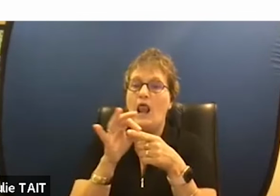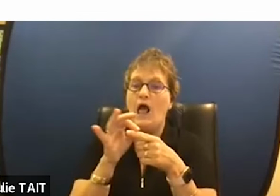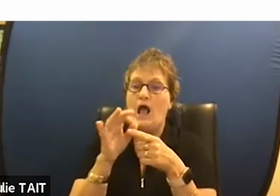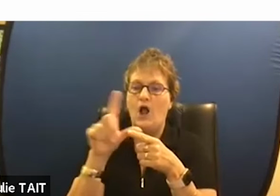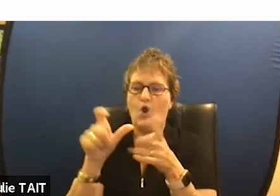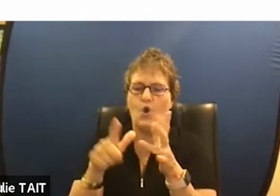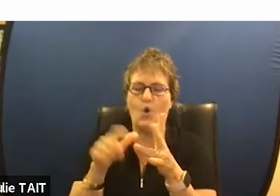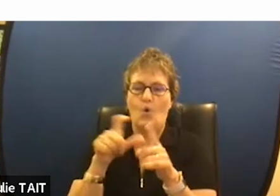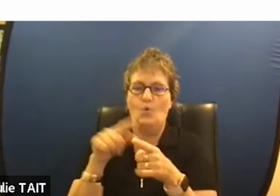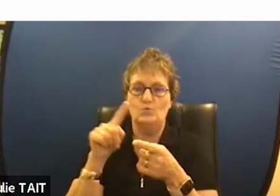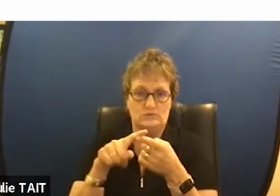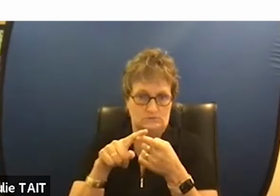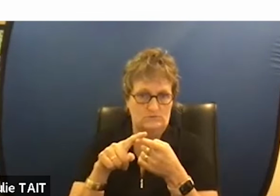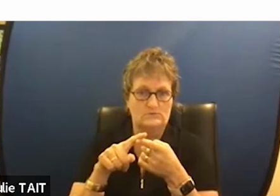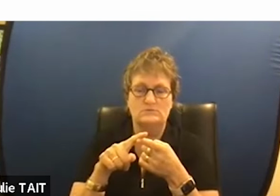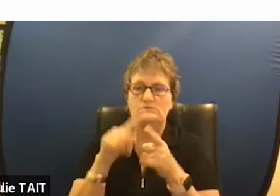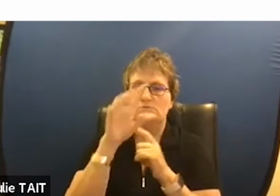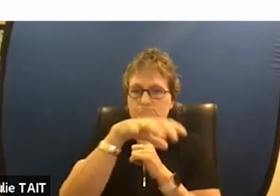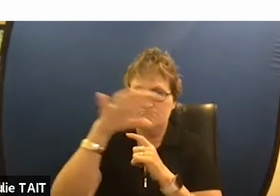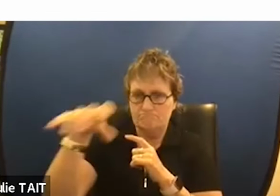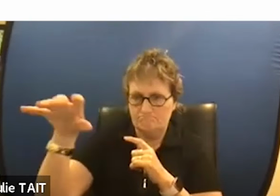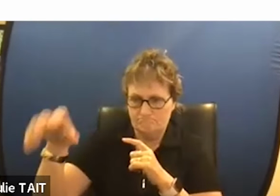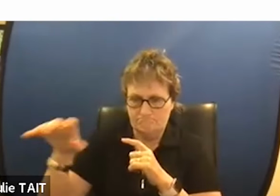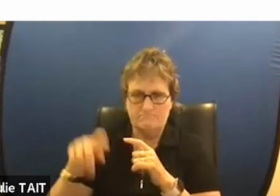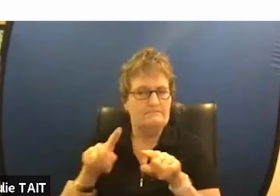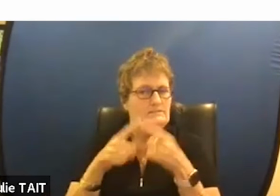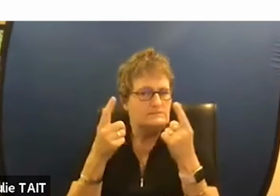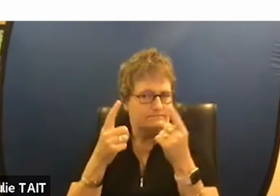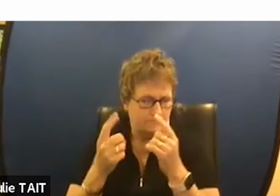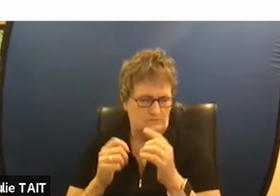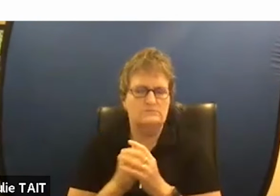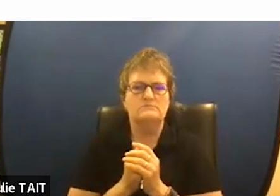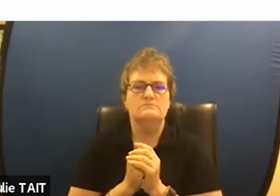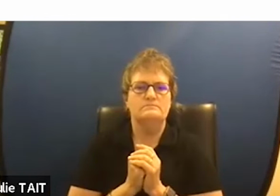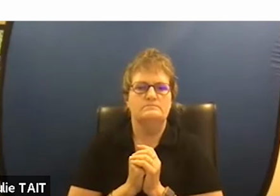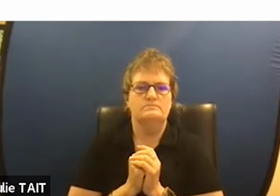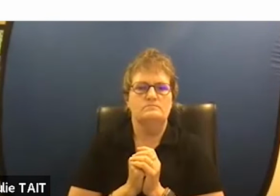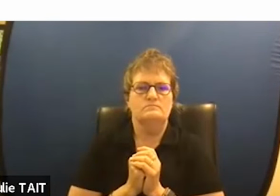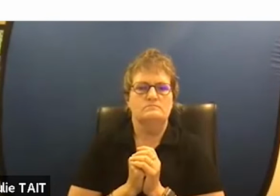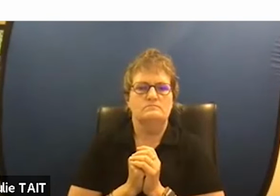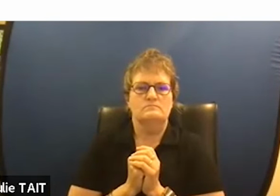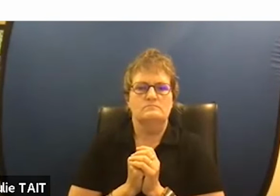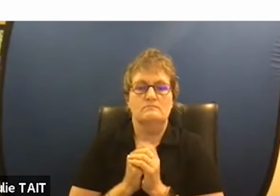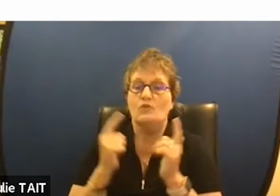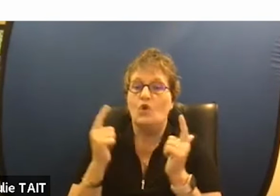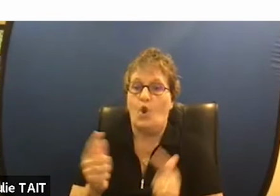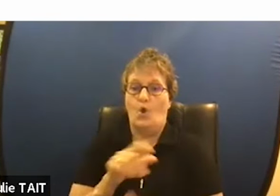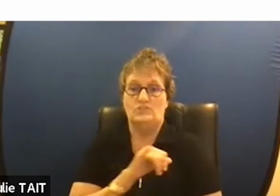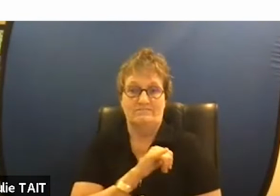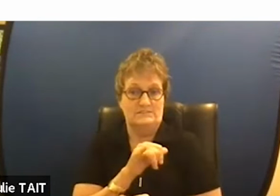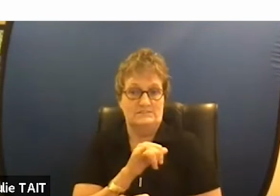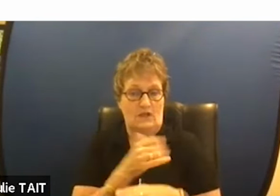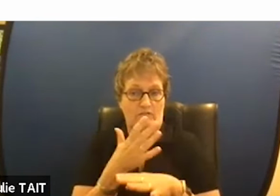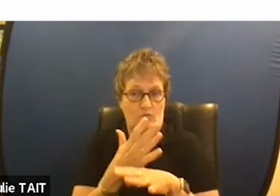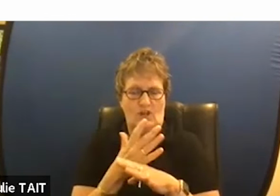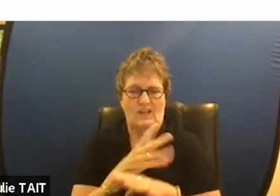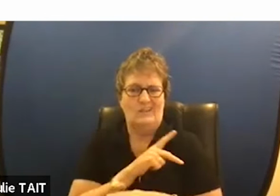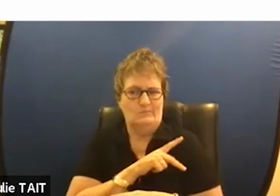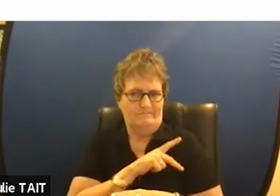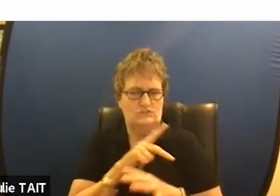screen printing, the tool room, textiles and jewelry here. And a lot of the staff working, the professional staff working in